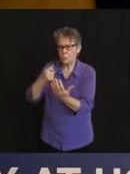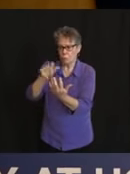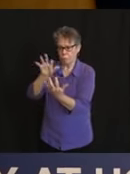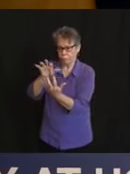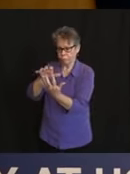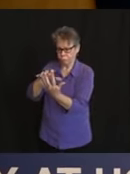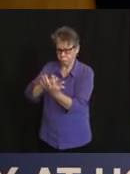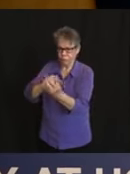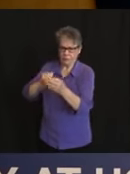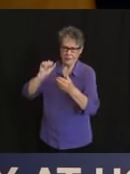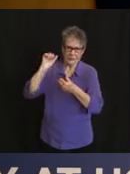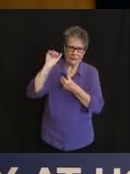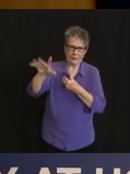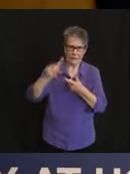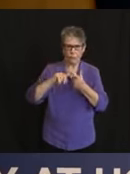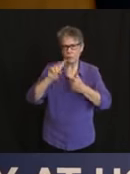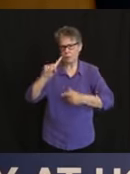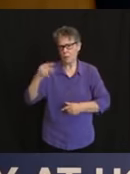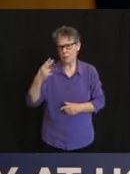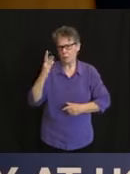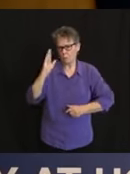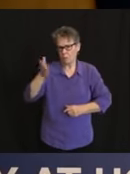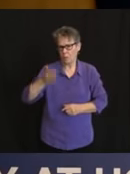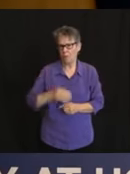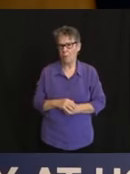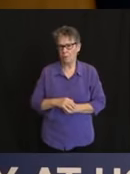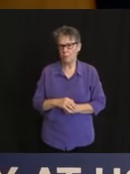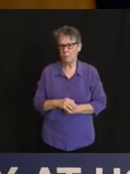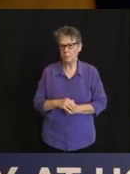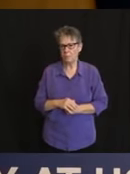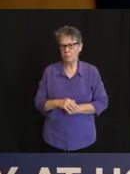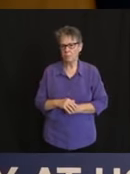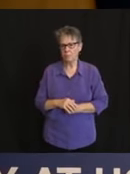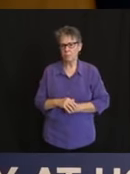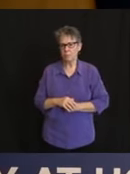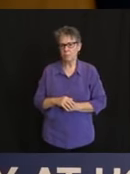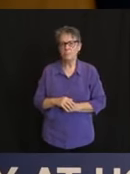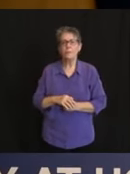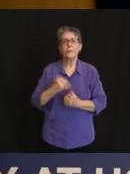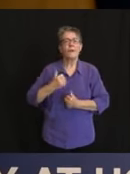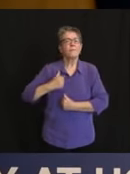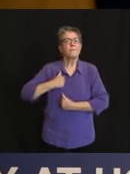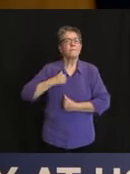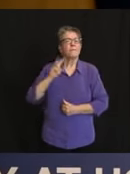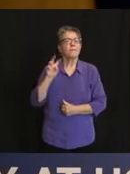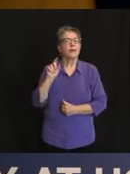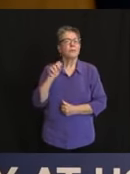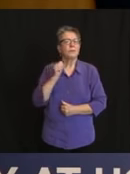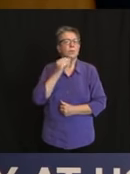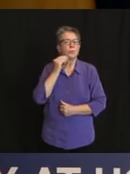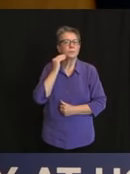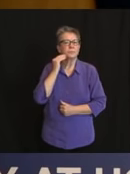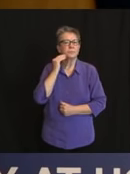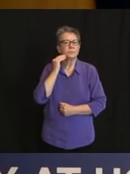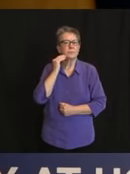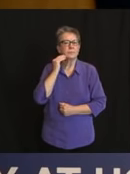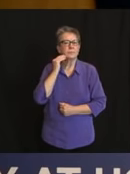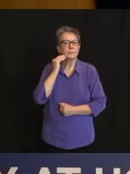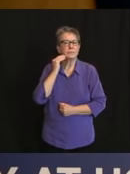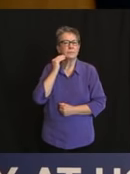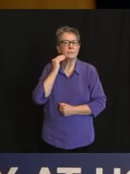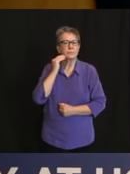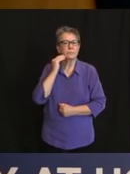homes. 43 staff are on site today at Paramus, and with the additional staff they've